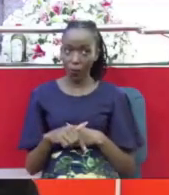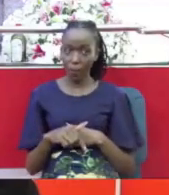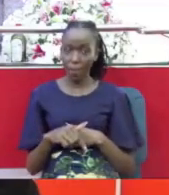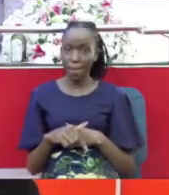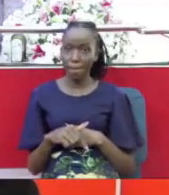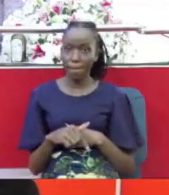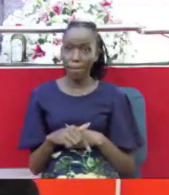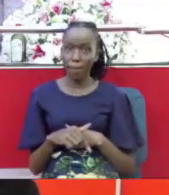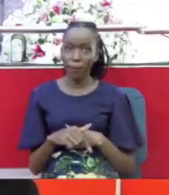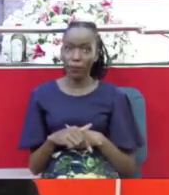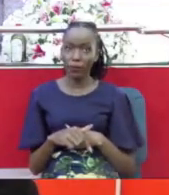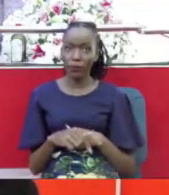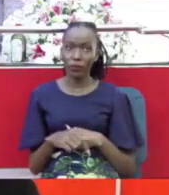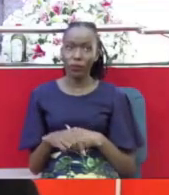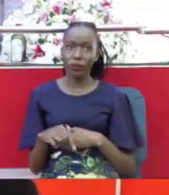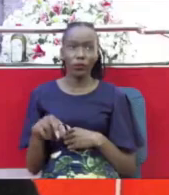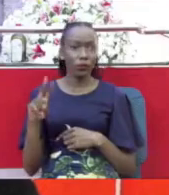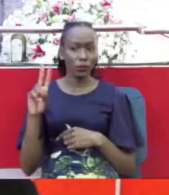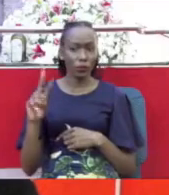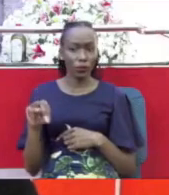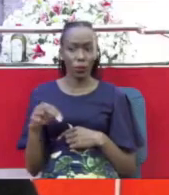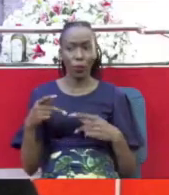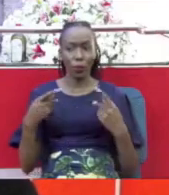that neither knew the Lord